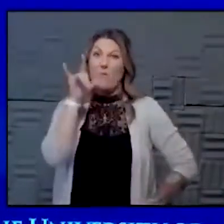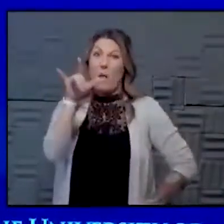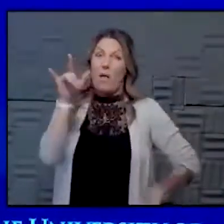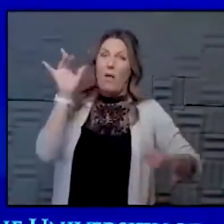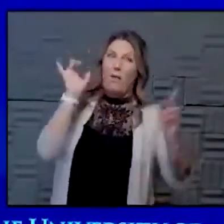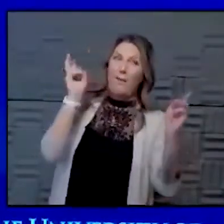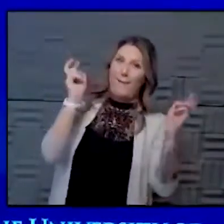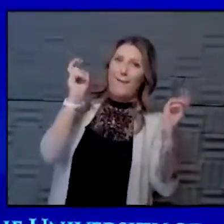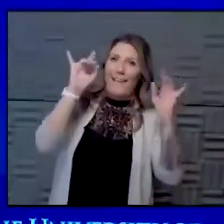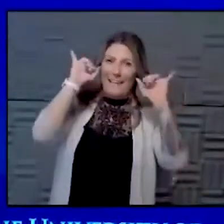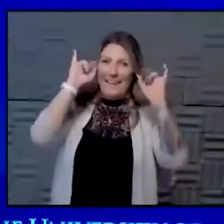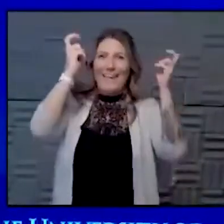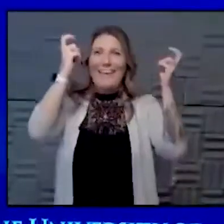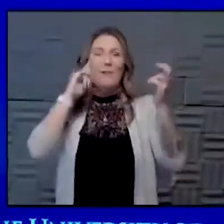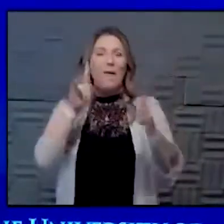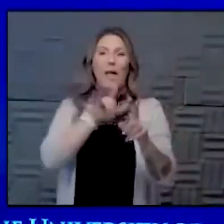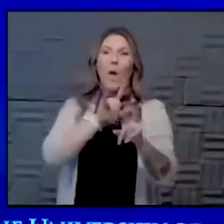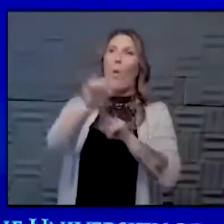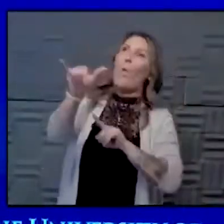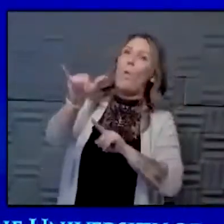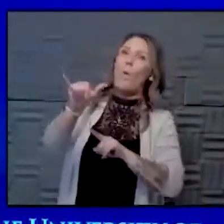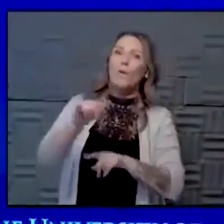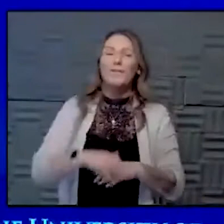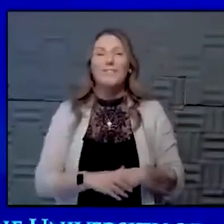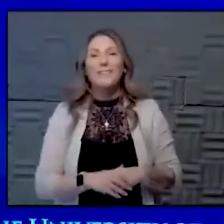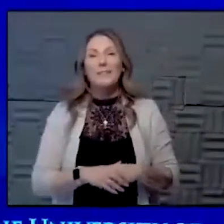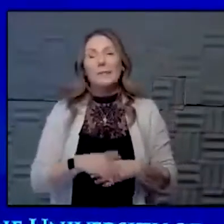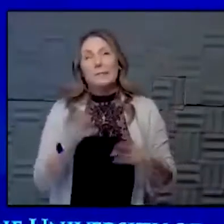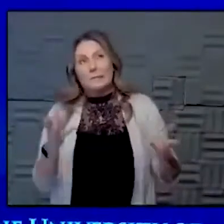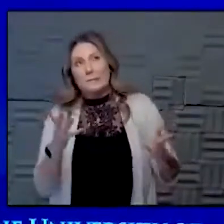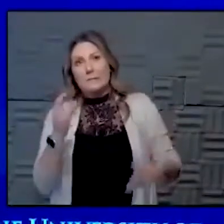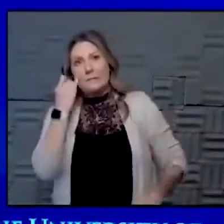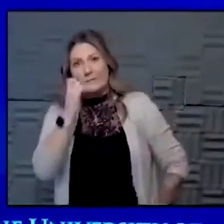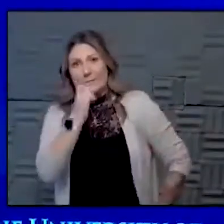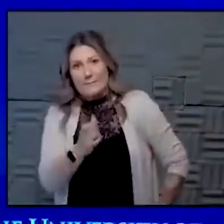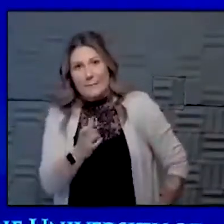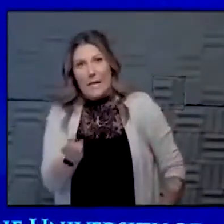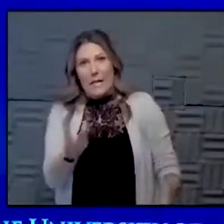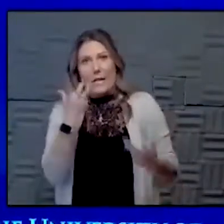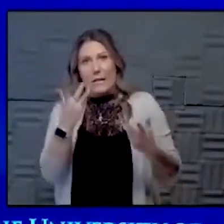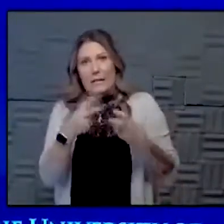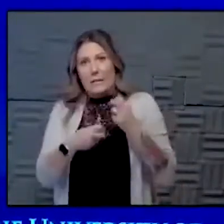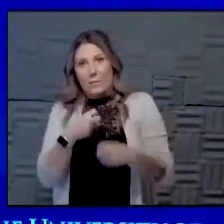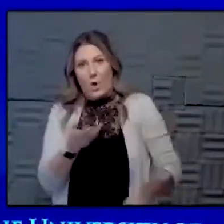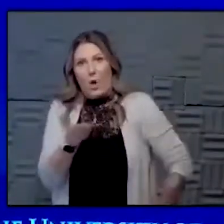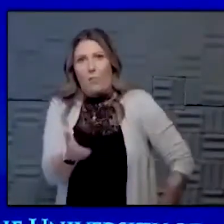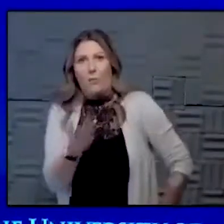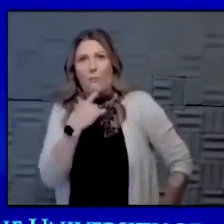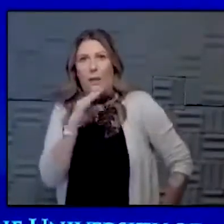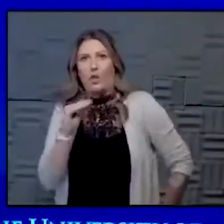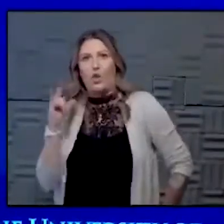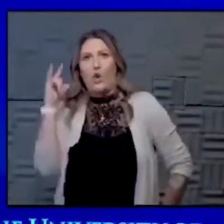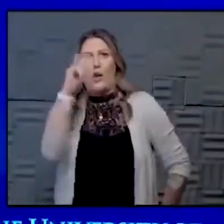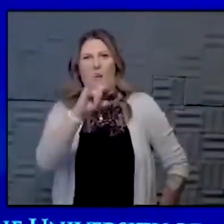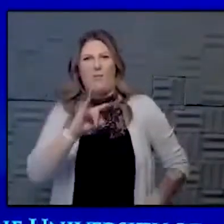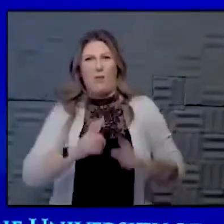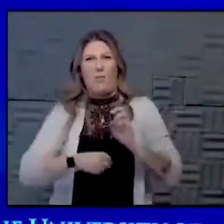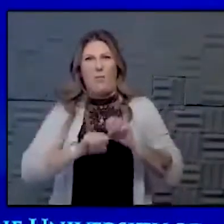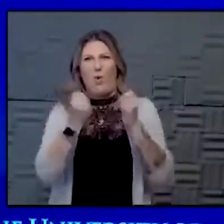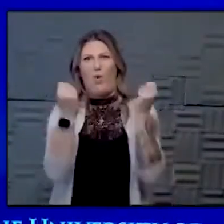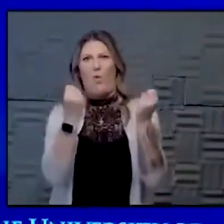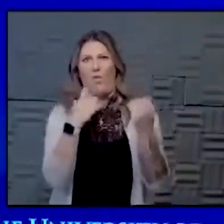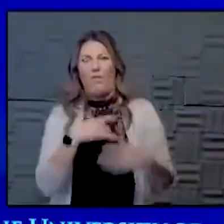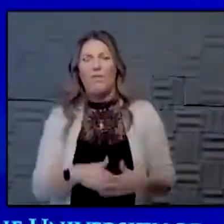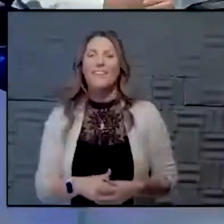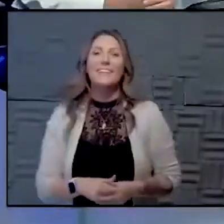But if you're not, then you're still in a single prop, and with lots of parts missing. But we'll know more as that airplane will continue to fly.